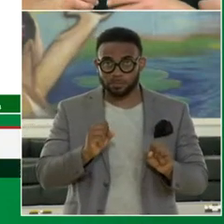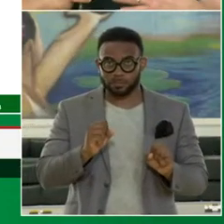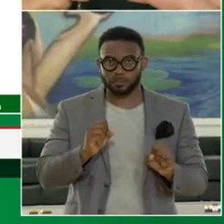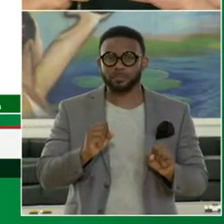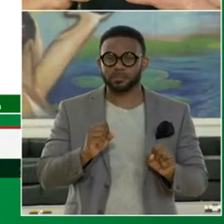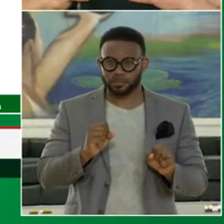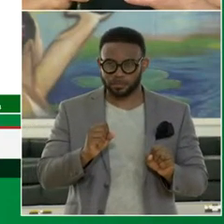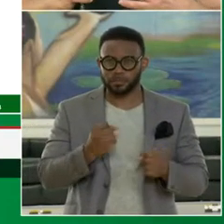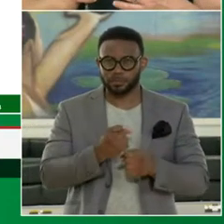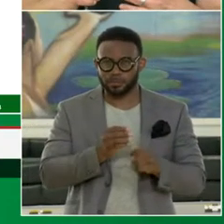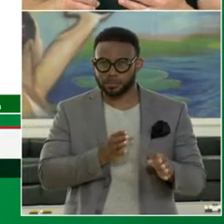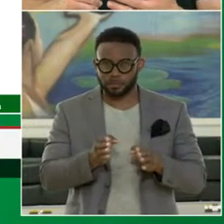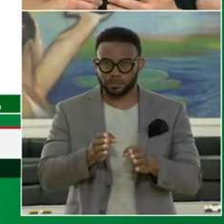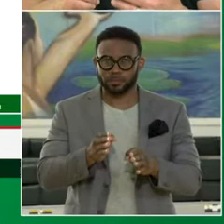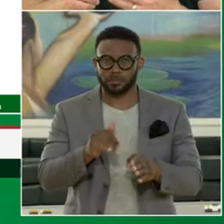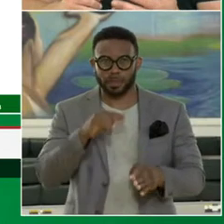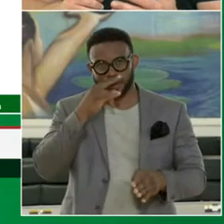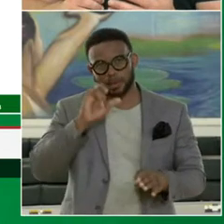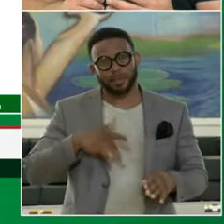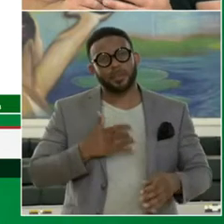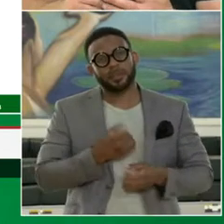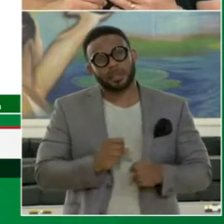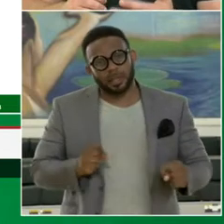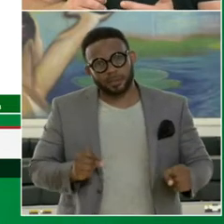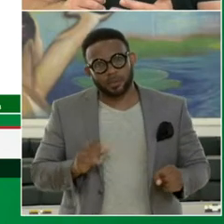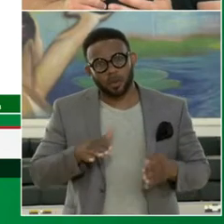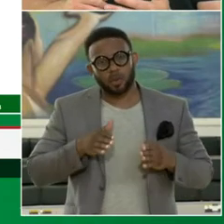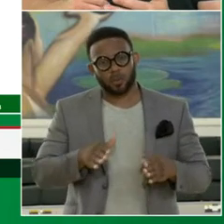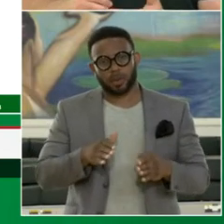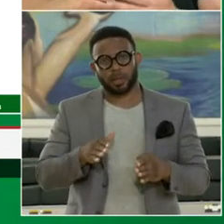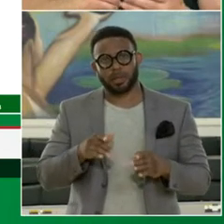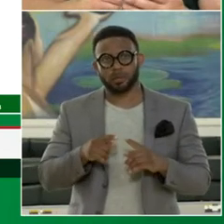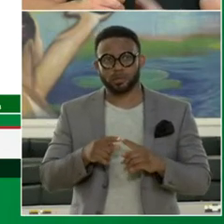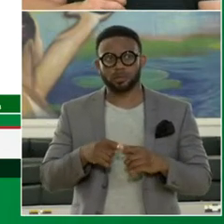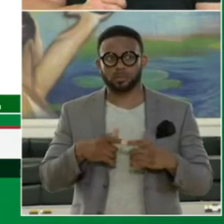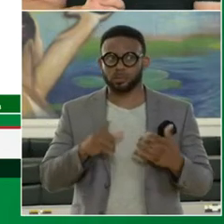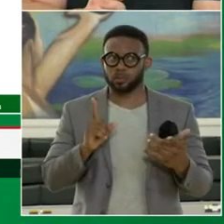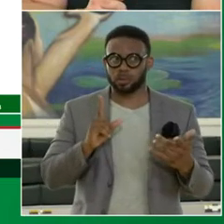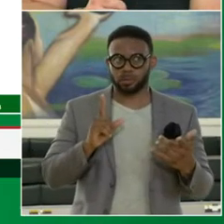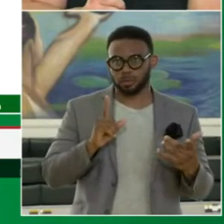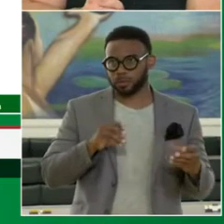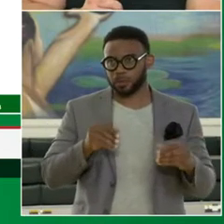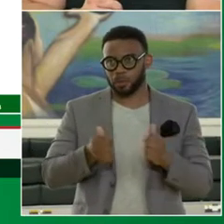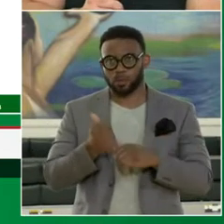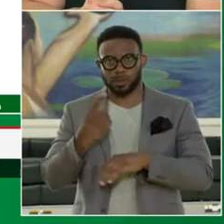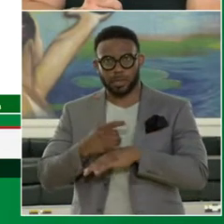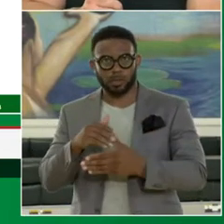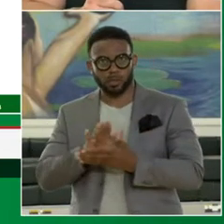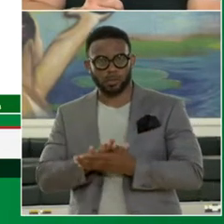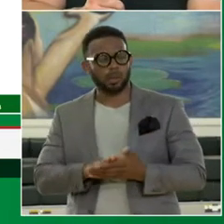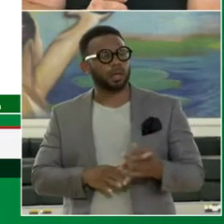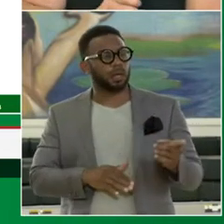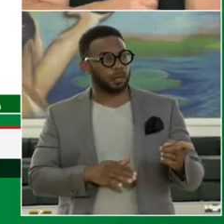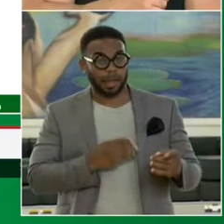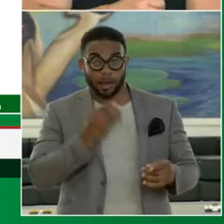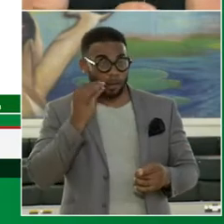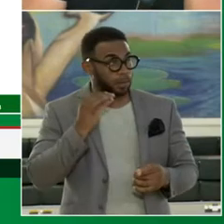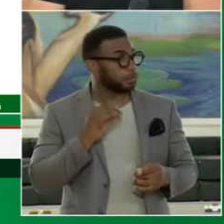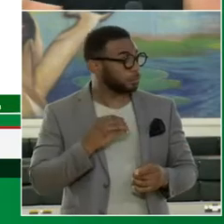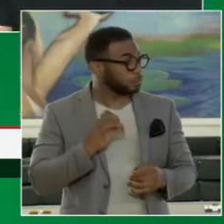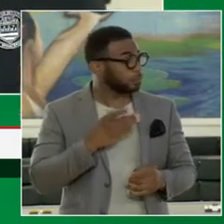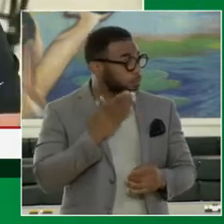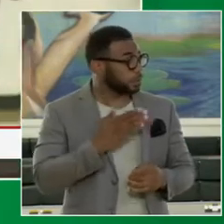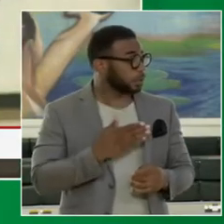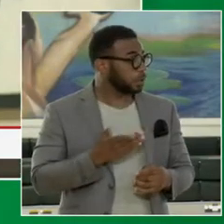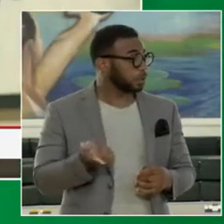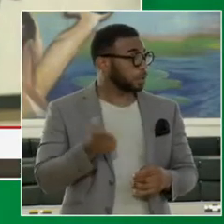as safe and as kids should feel safe on their way into where they're going to spend most of their day in school and home. Lindsay and Dell,